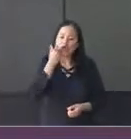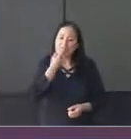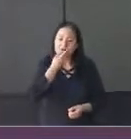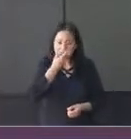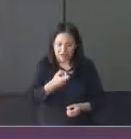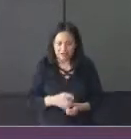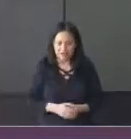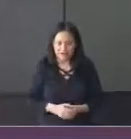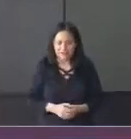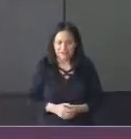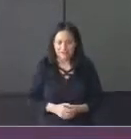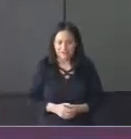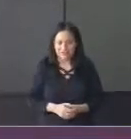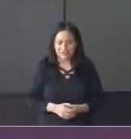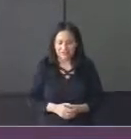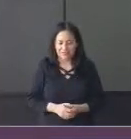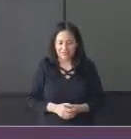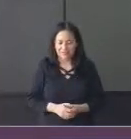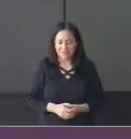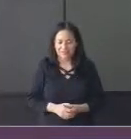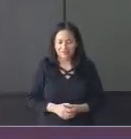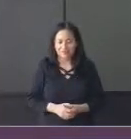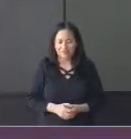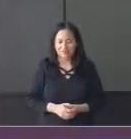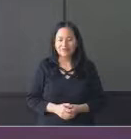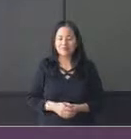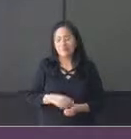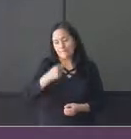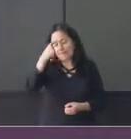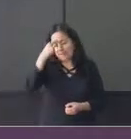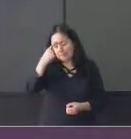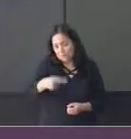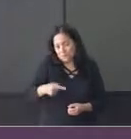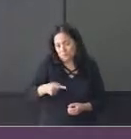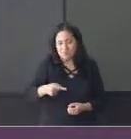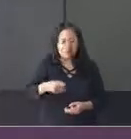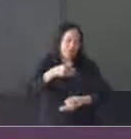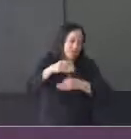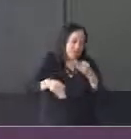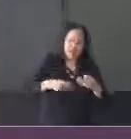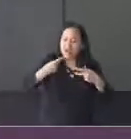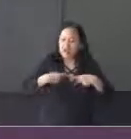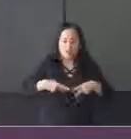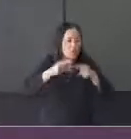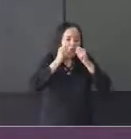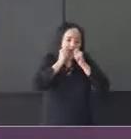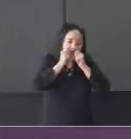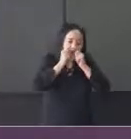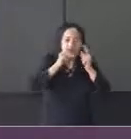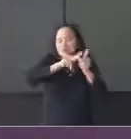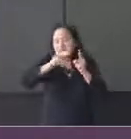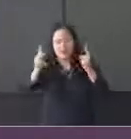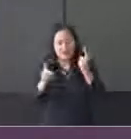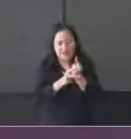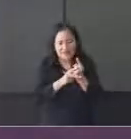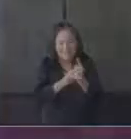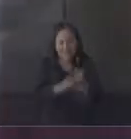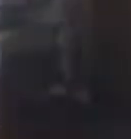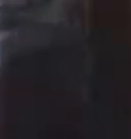the concept and the calls are always for neighbors, irrespective of their nationality. Thank you very